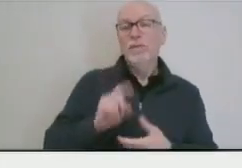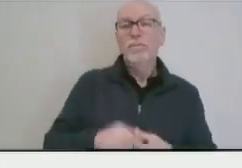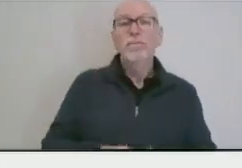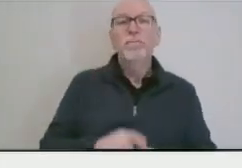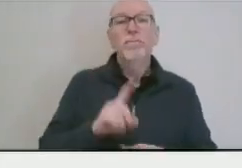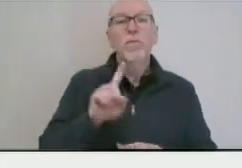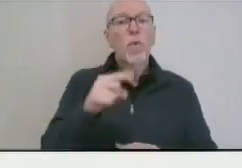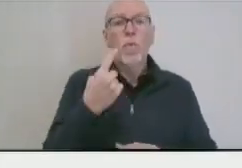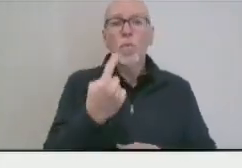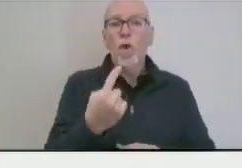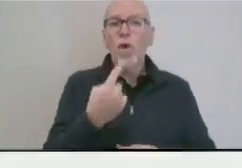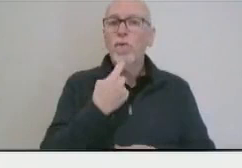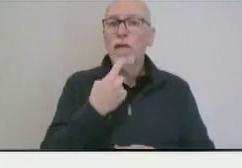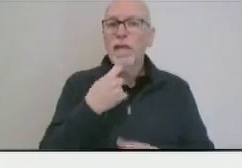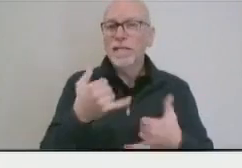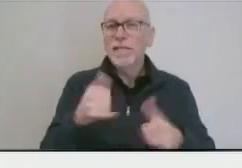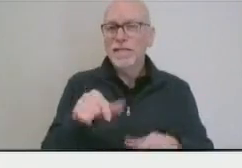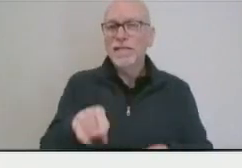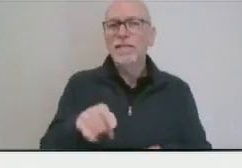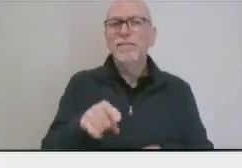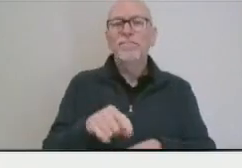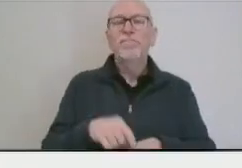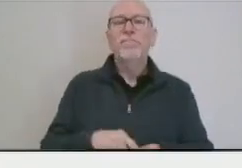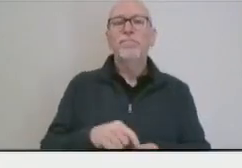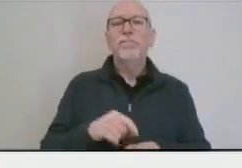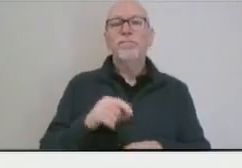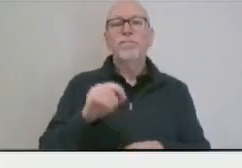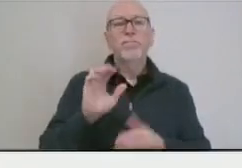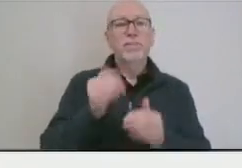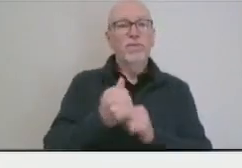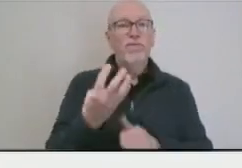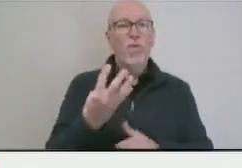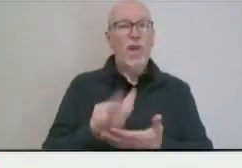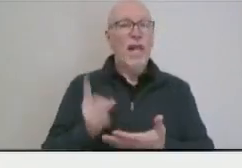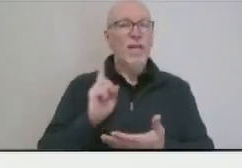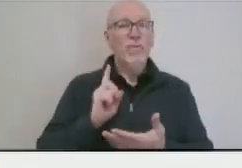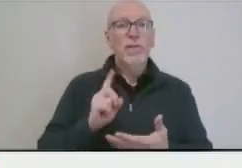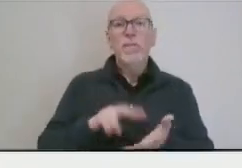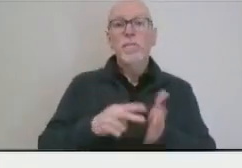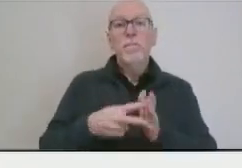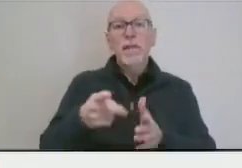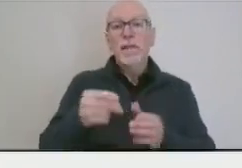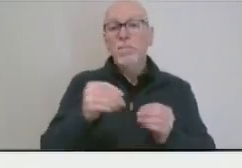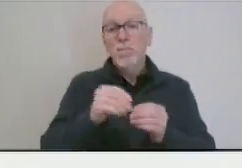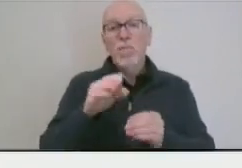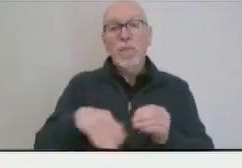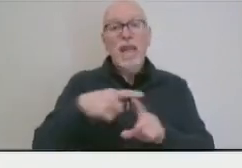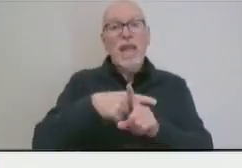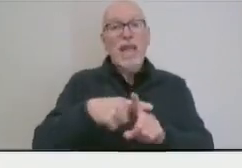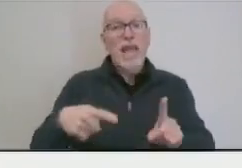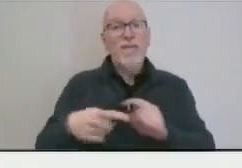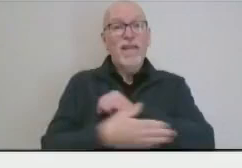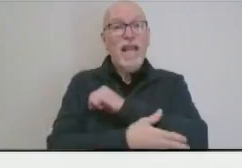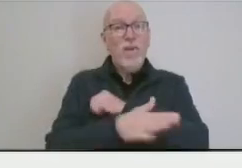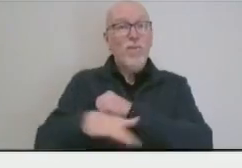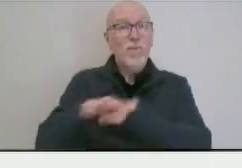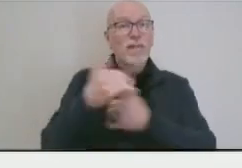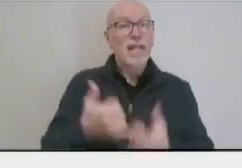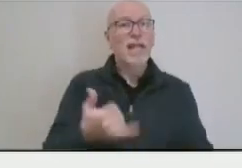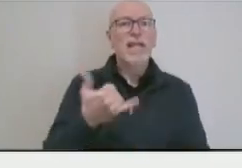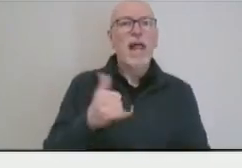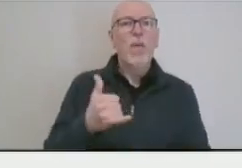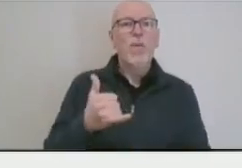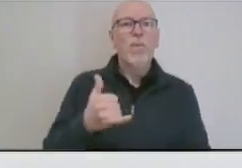one county is in red advisory level, down from 4 last week. That means more than half of our counties are in a yellow advisory